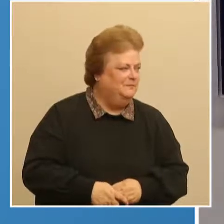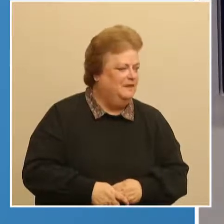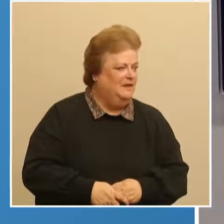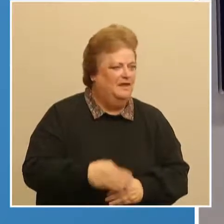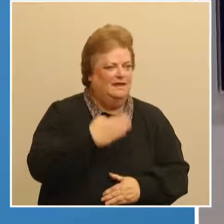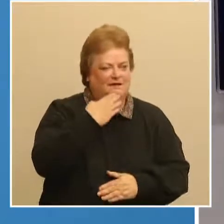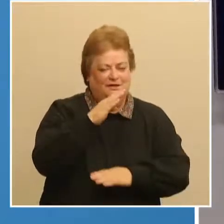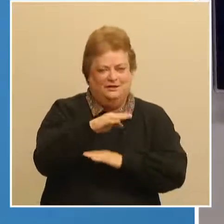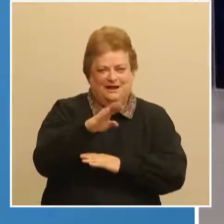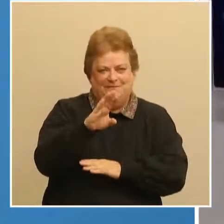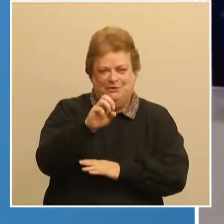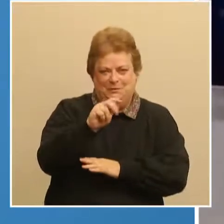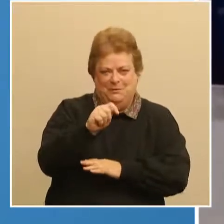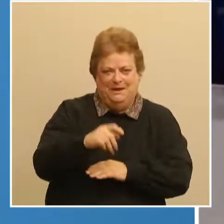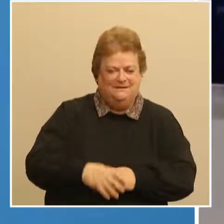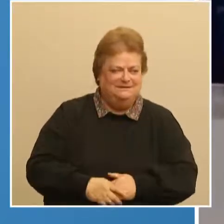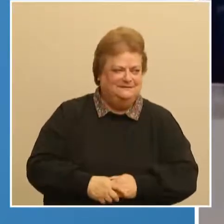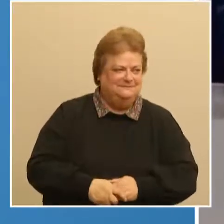Good afternoon, Brent.